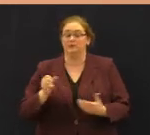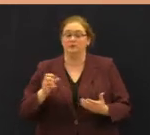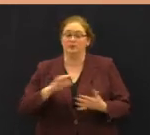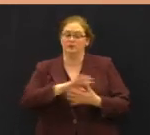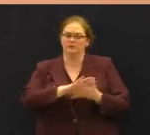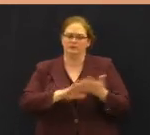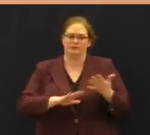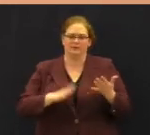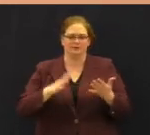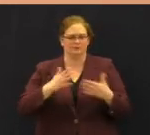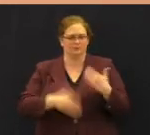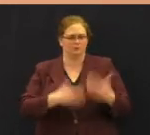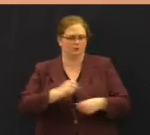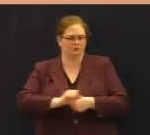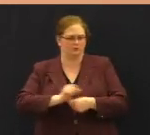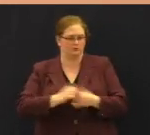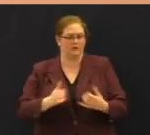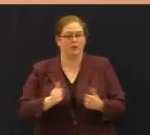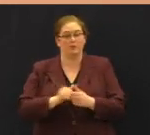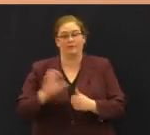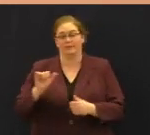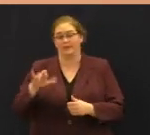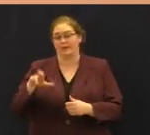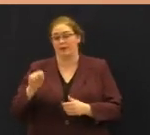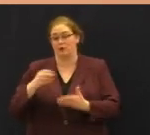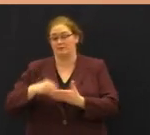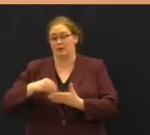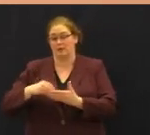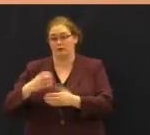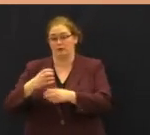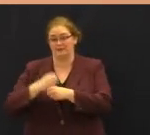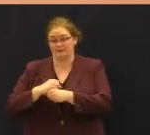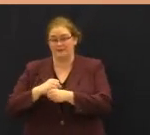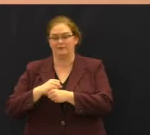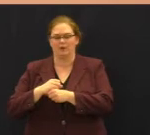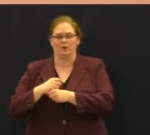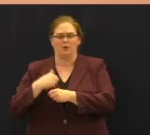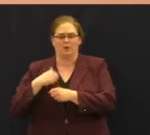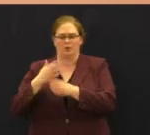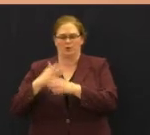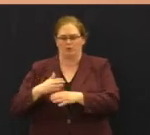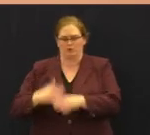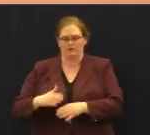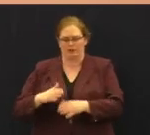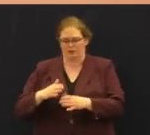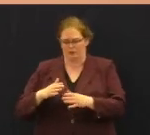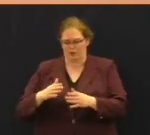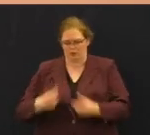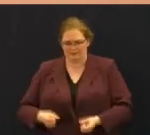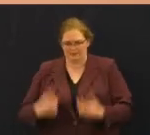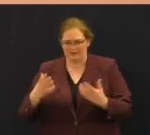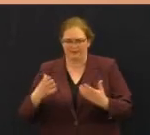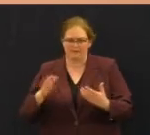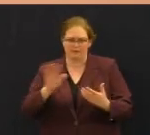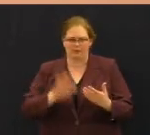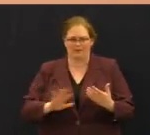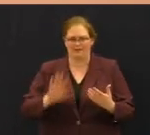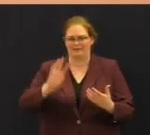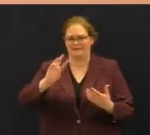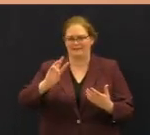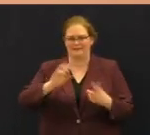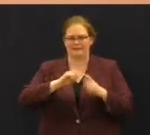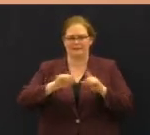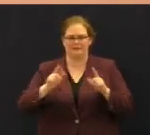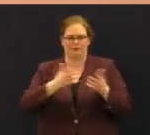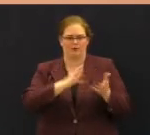things that we're working on. With the CARES funding that we received, we broke that down in spending into about 6